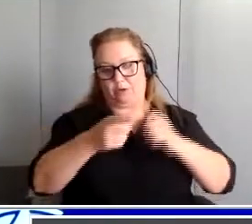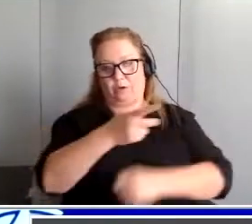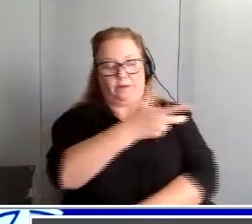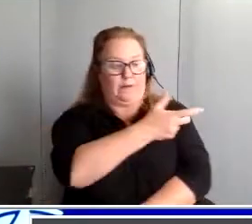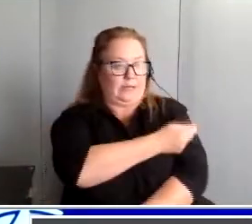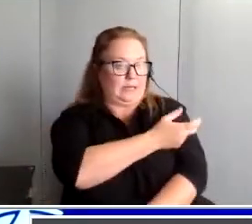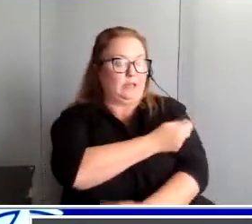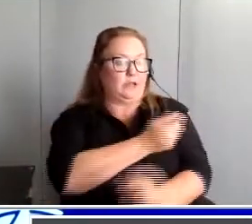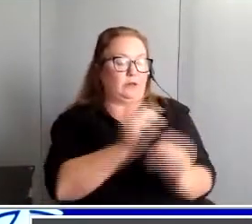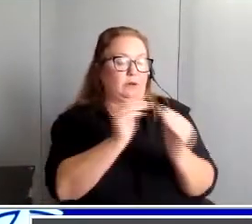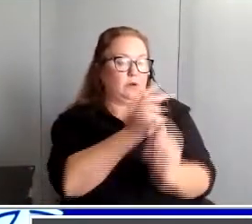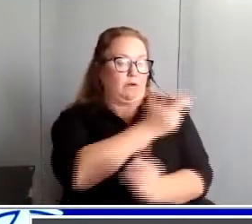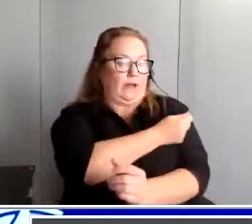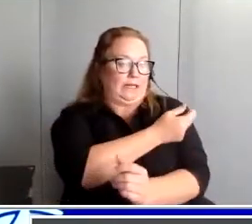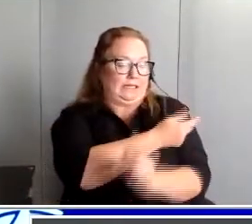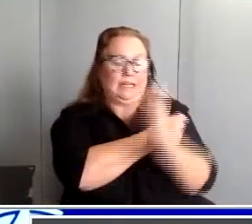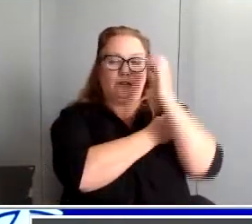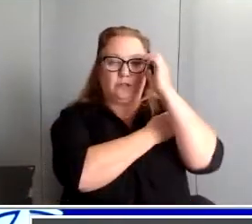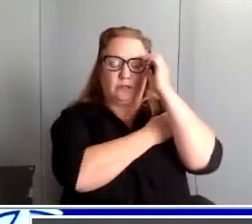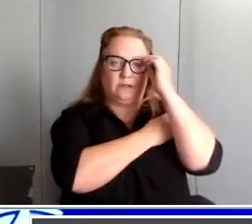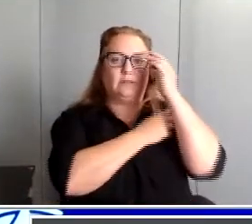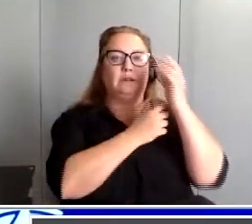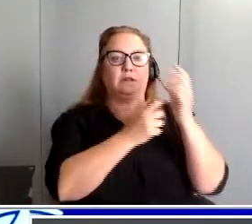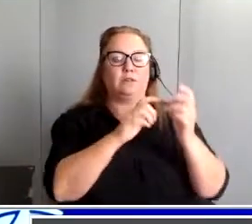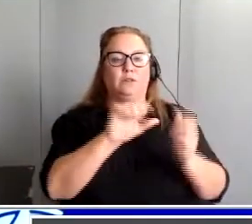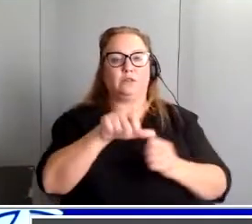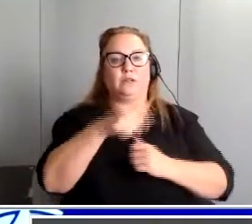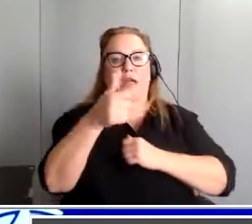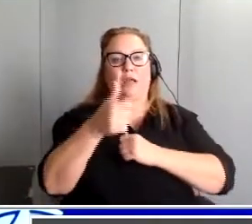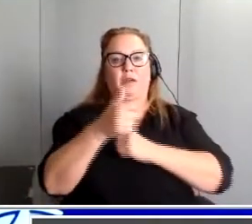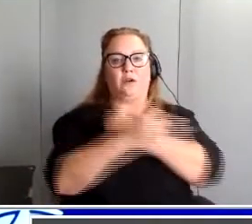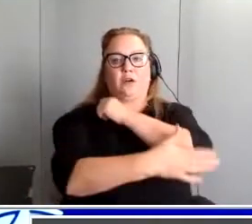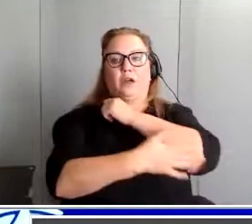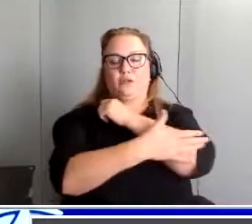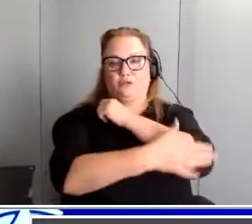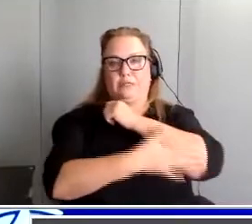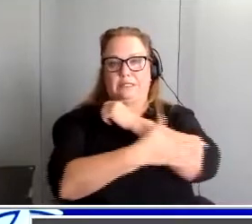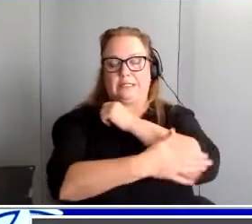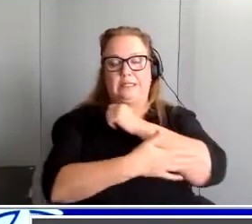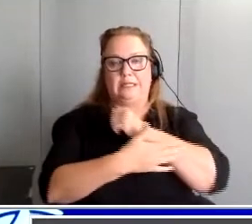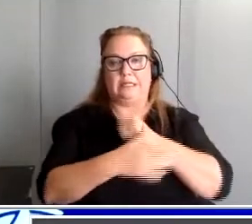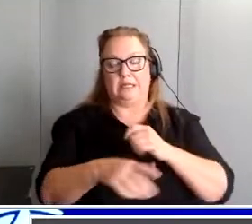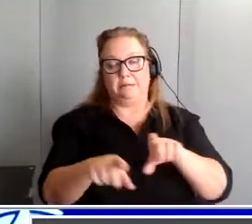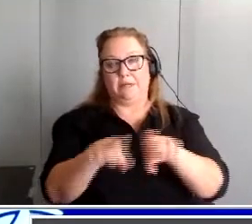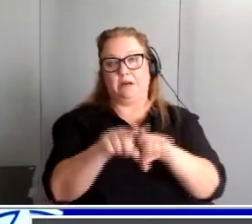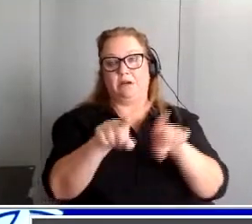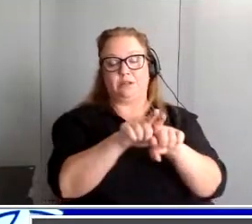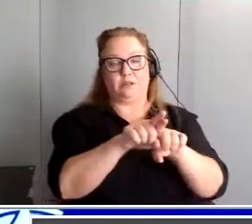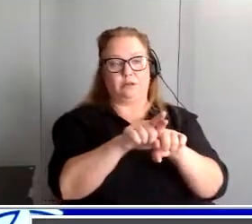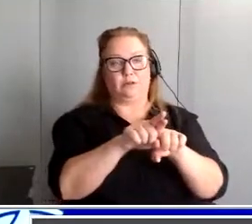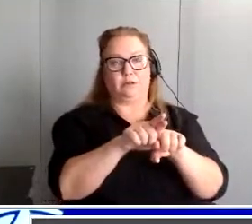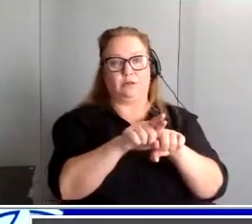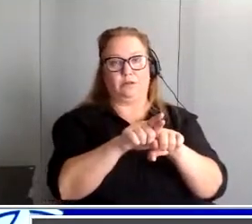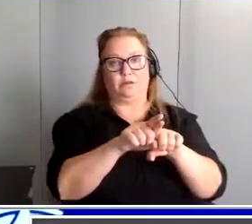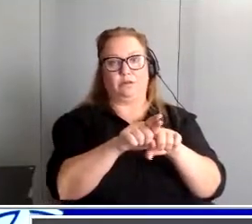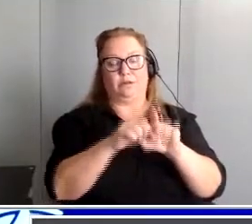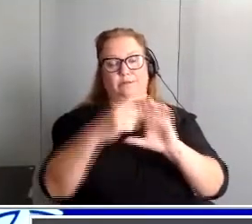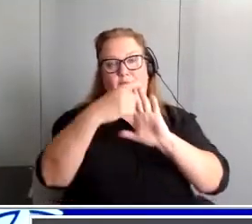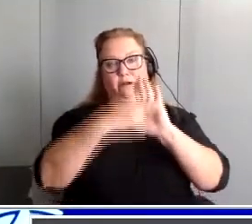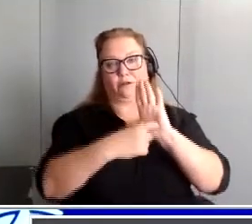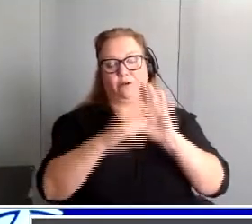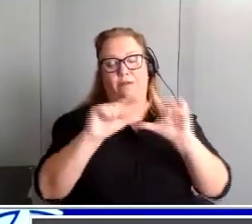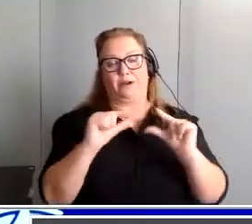more vaccination coverage to those other countries, that would be good. But also that comes on the heels of a large editorial that was written by a group of